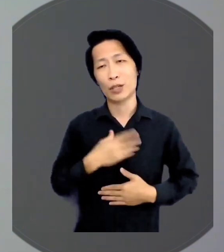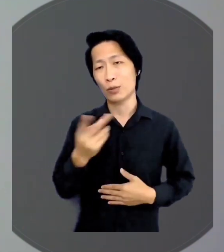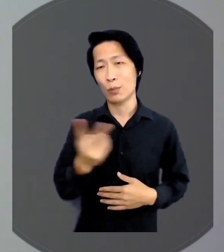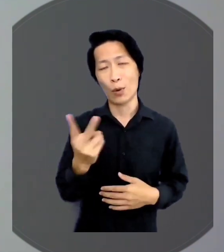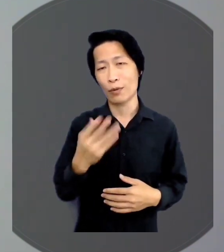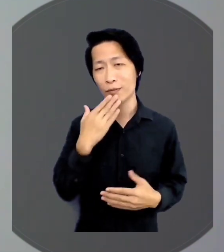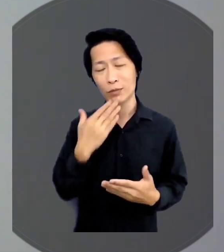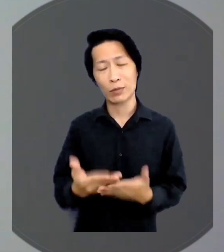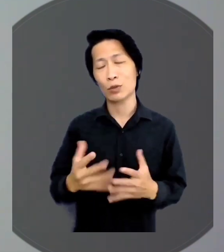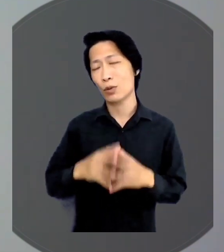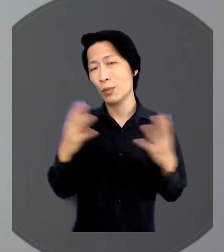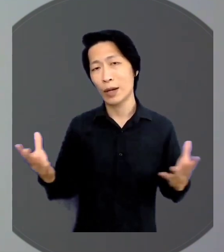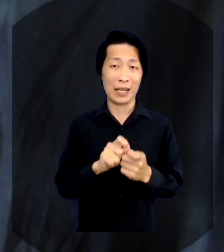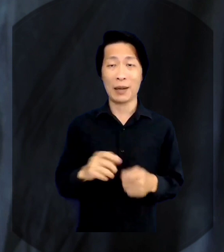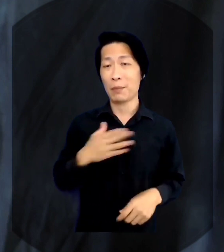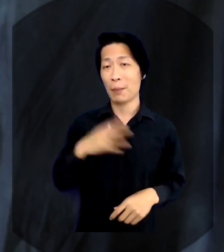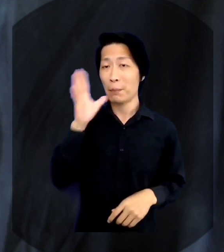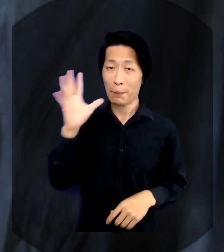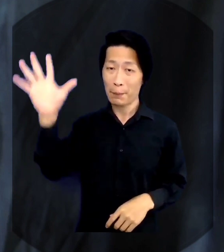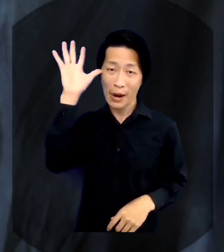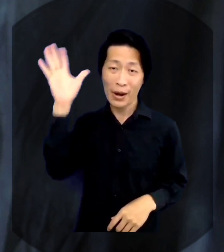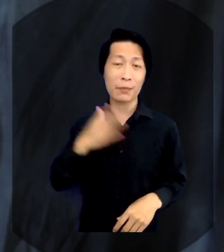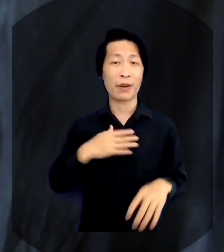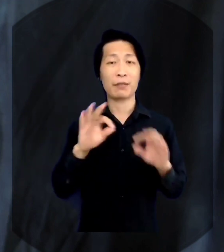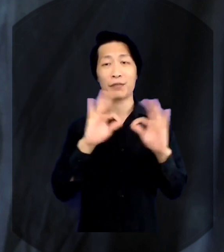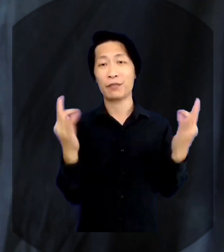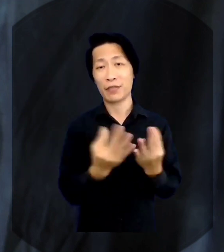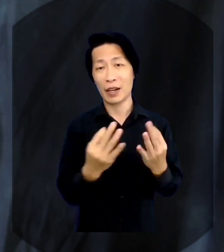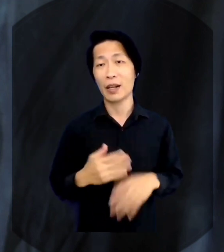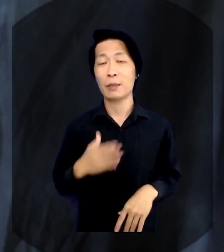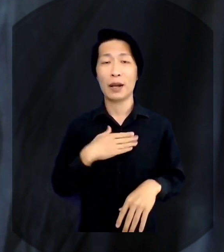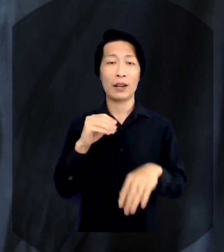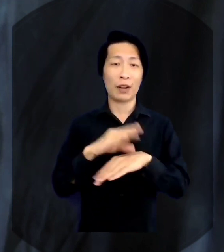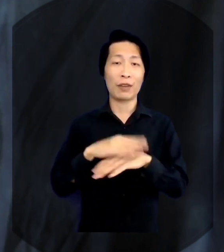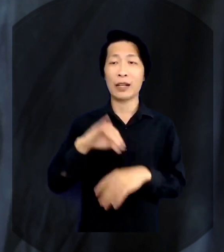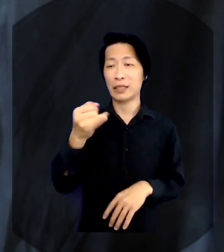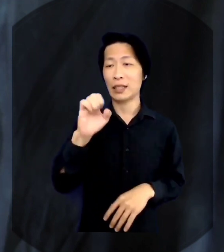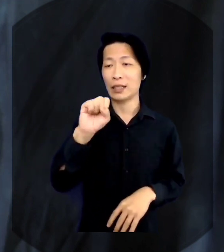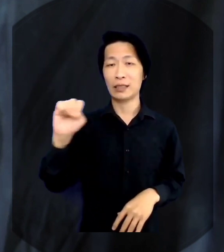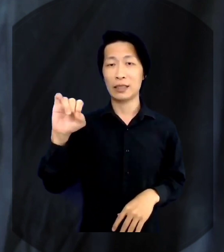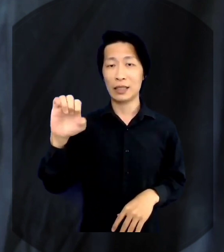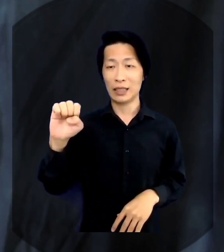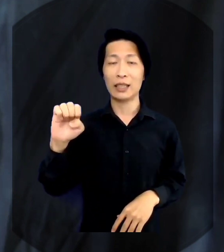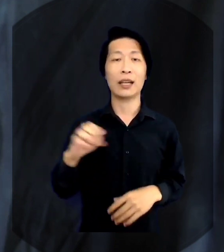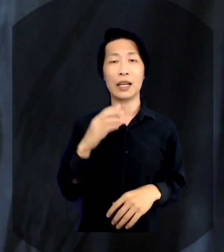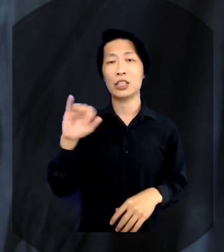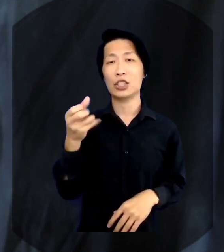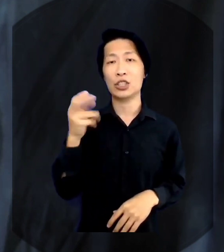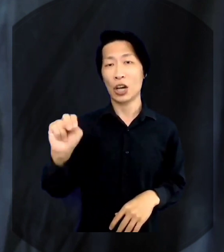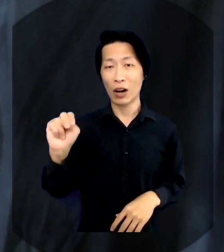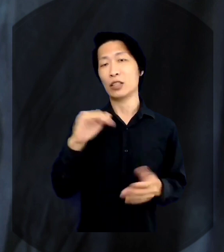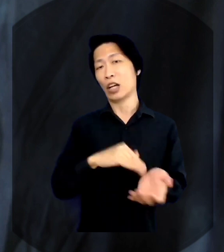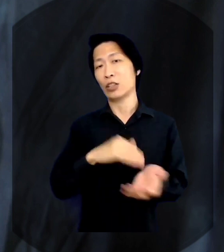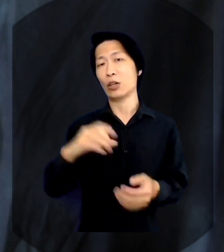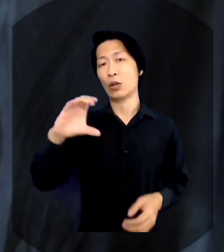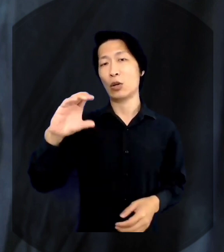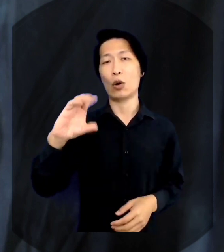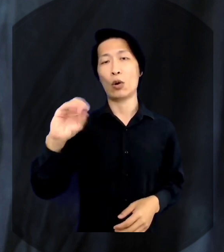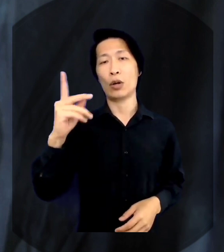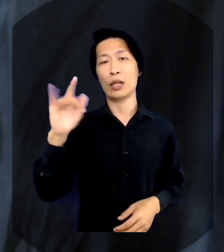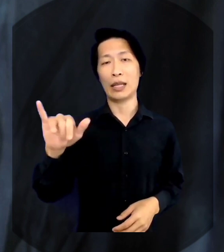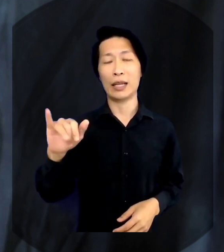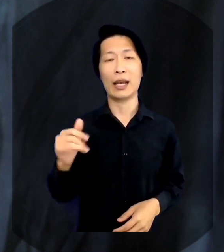honestly, thank goodness I get to make this speech talking to my computer screen and not 3,000 people. No, I'm kidding. It's an absolute honor to be before you today, and I